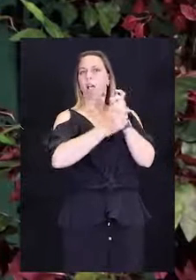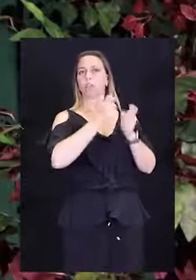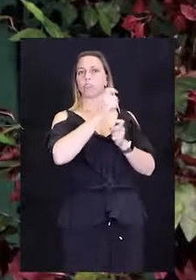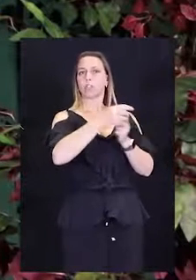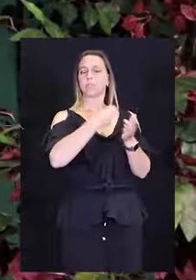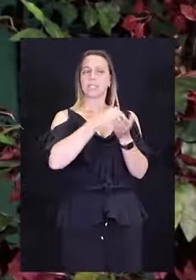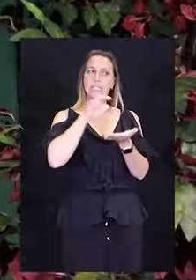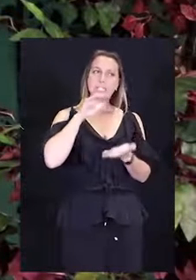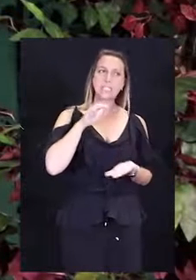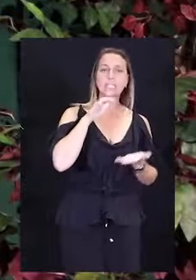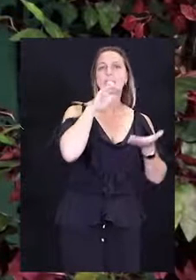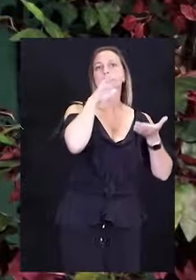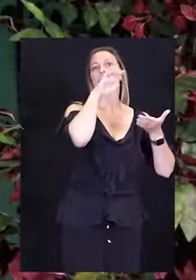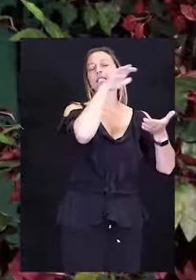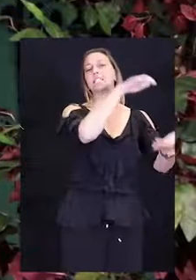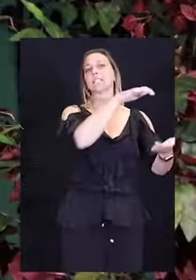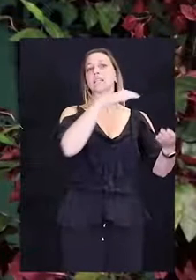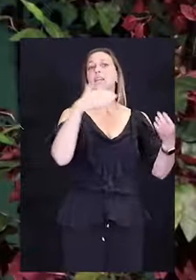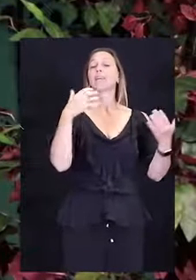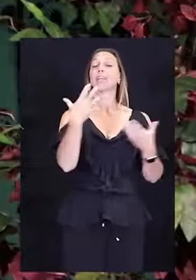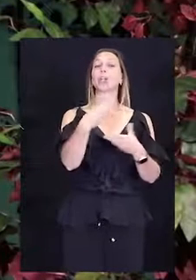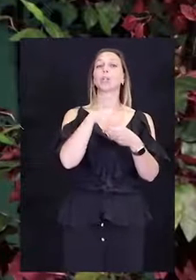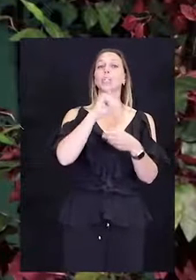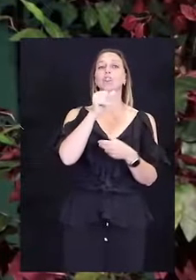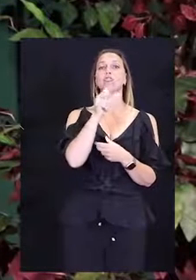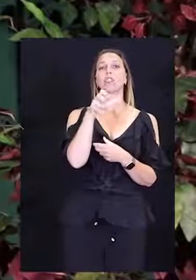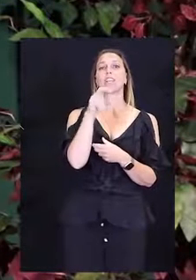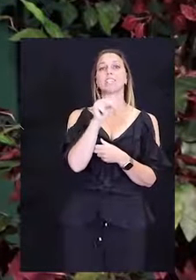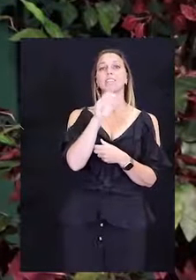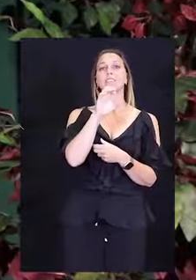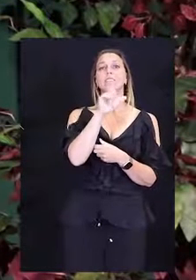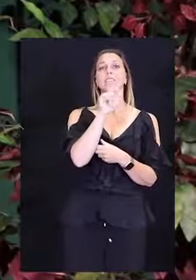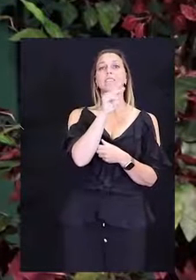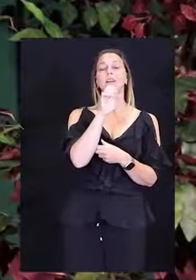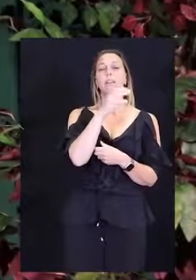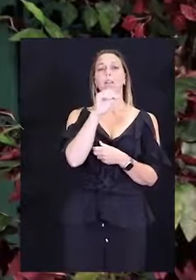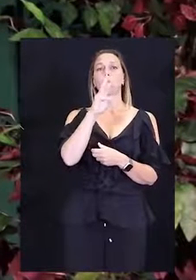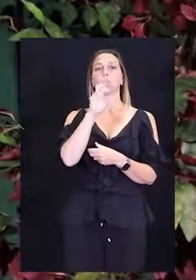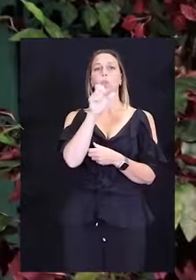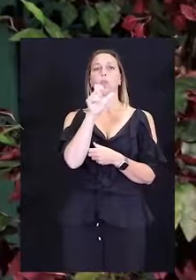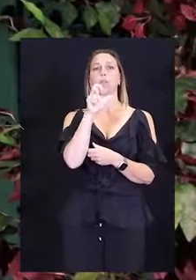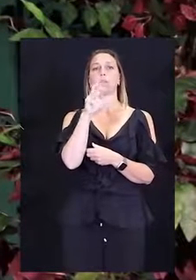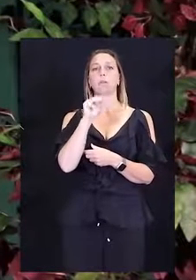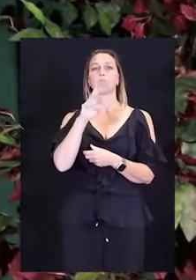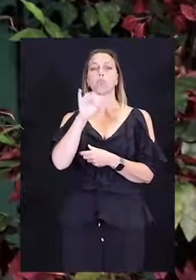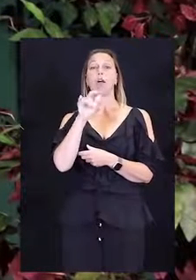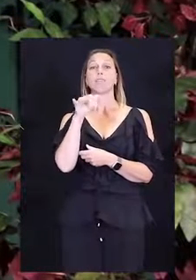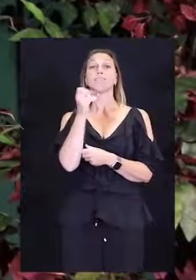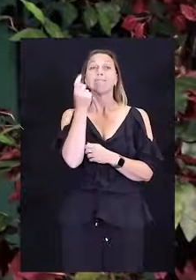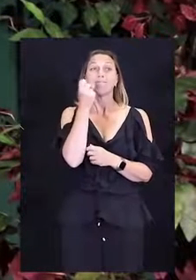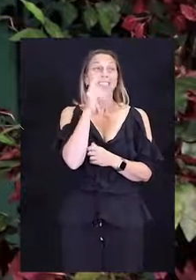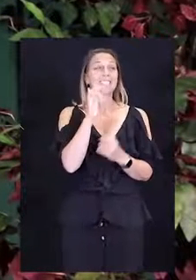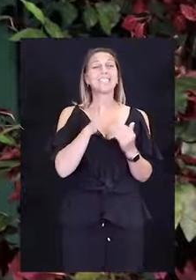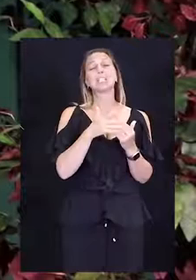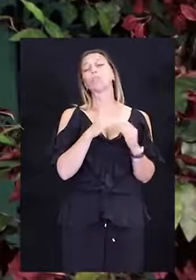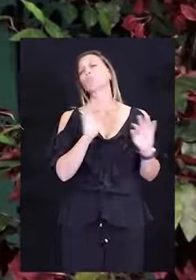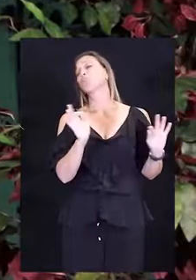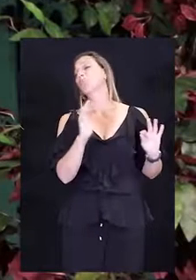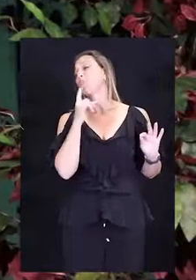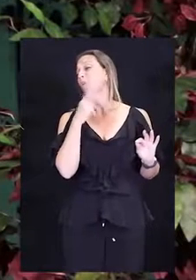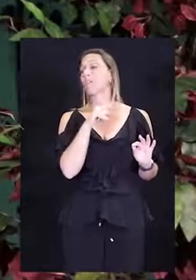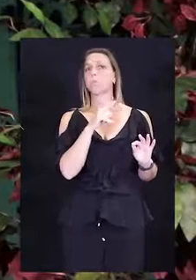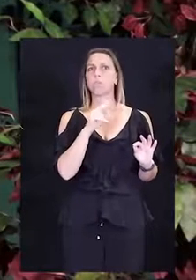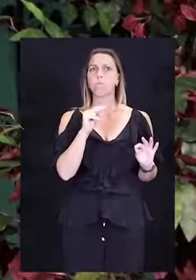money, including National Merit Commended students Jason Klein and William Grice. Again, this is not an easy